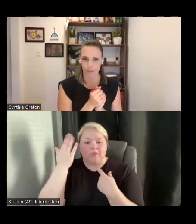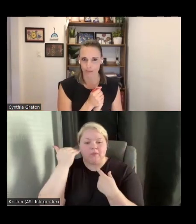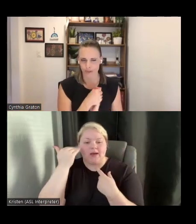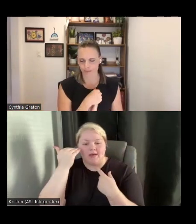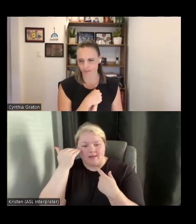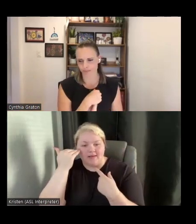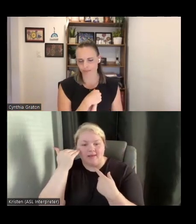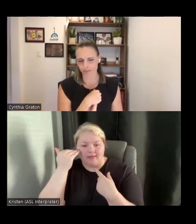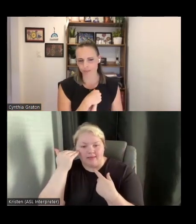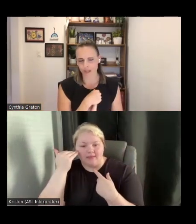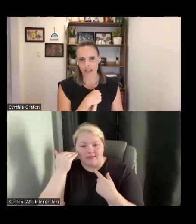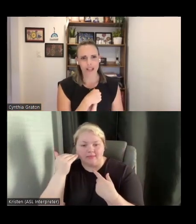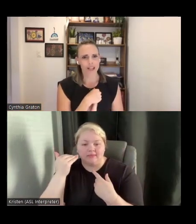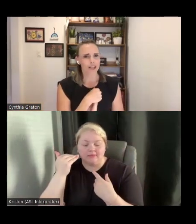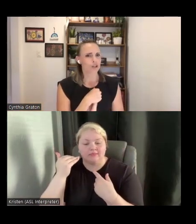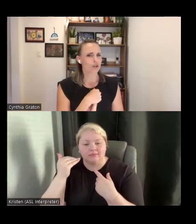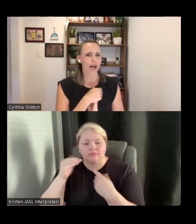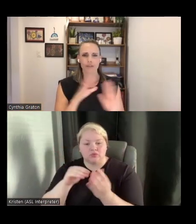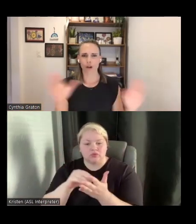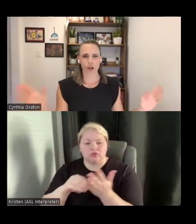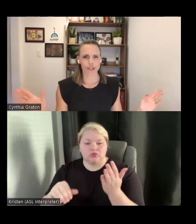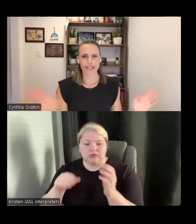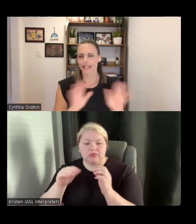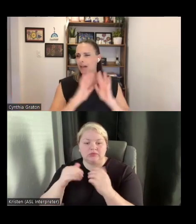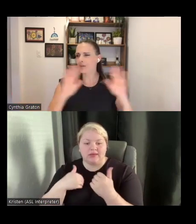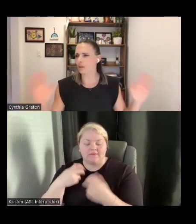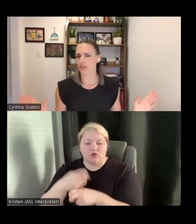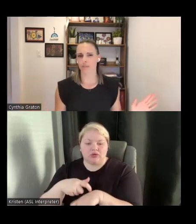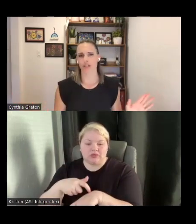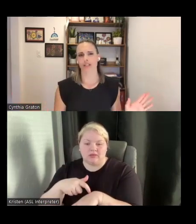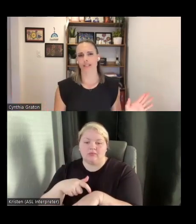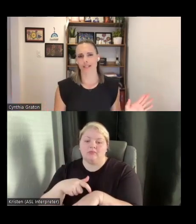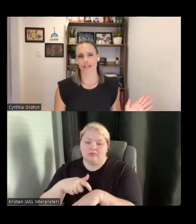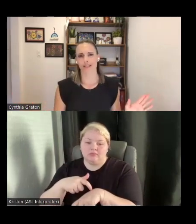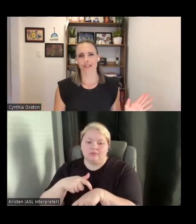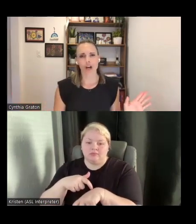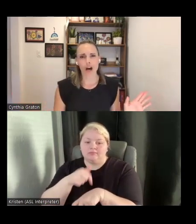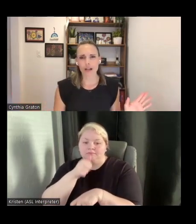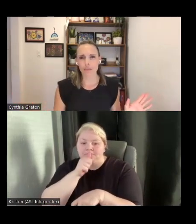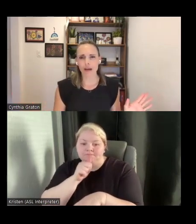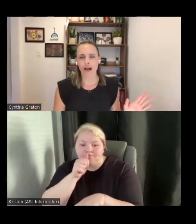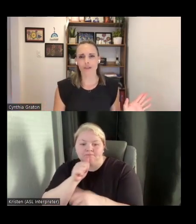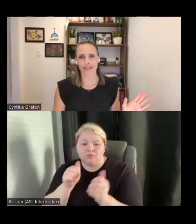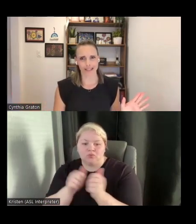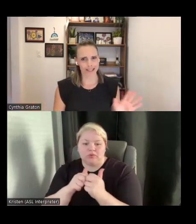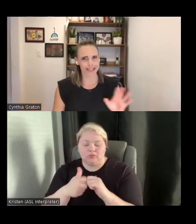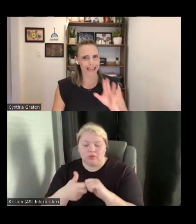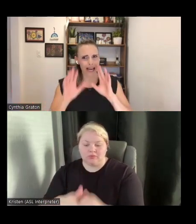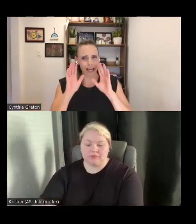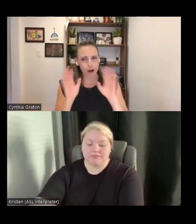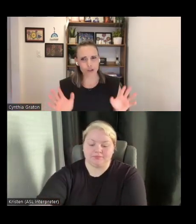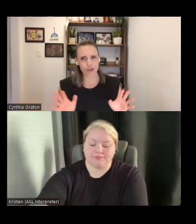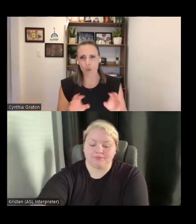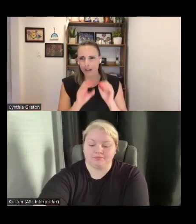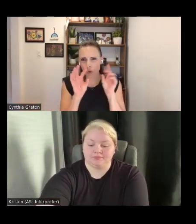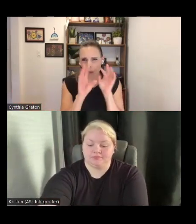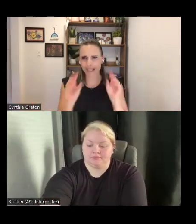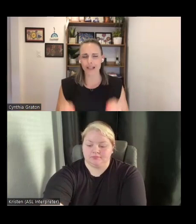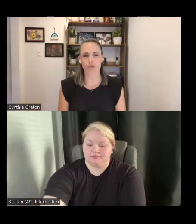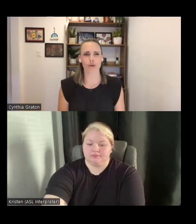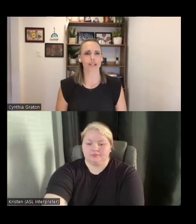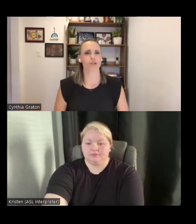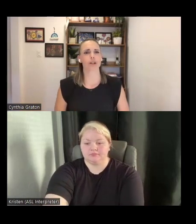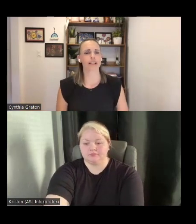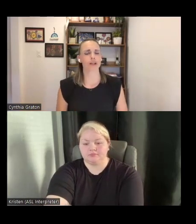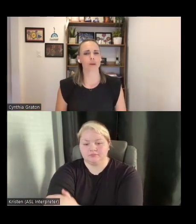facing problems. You have heard several specialists talk about this, and I also went